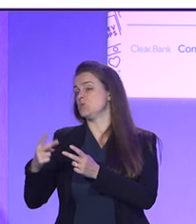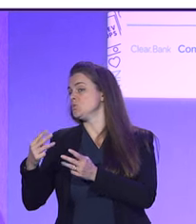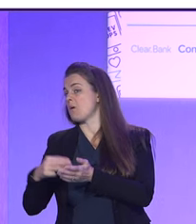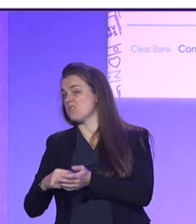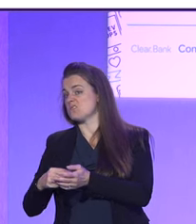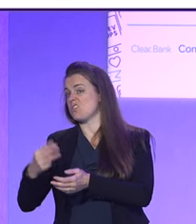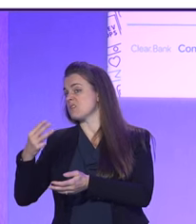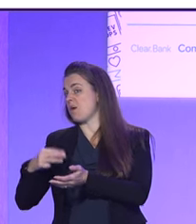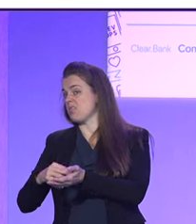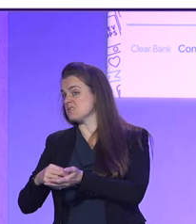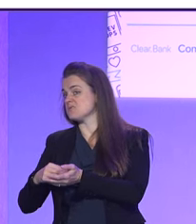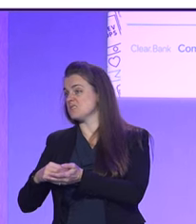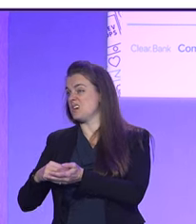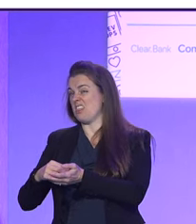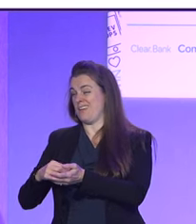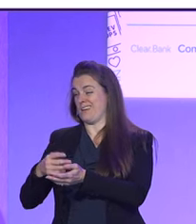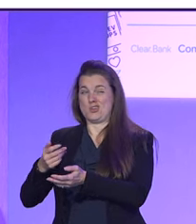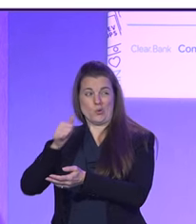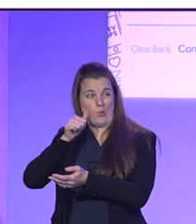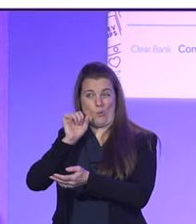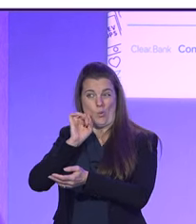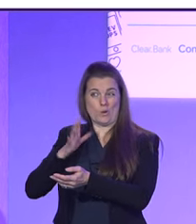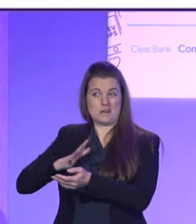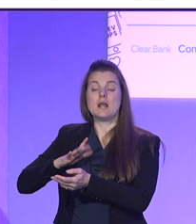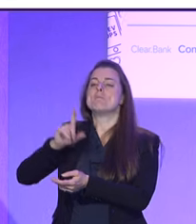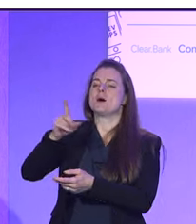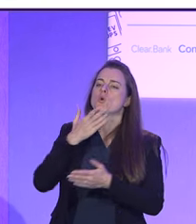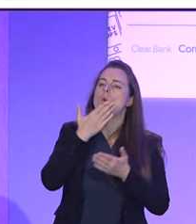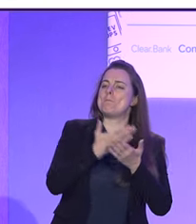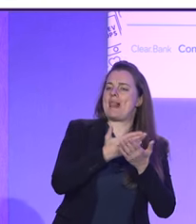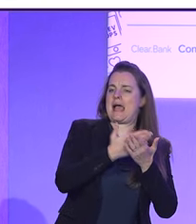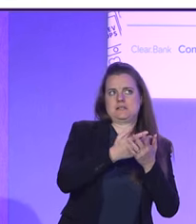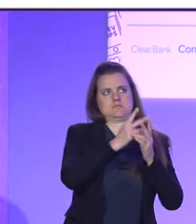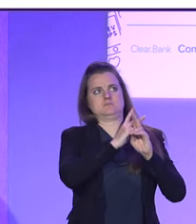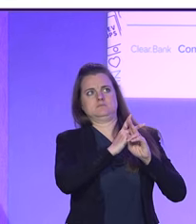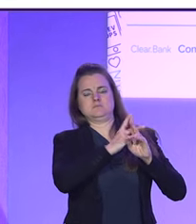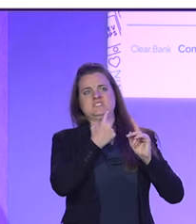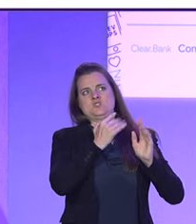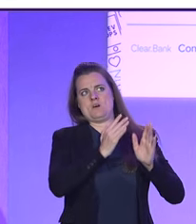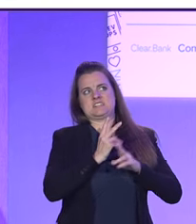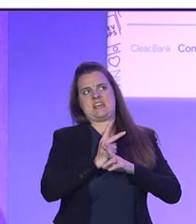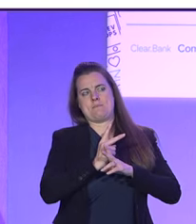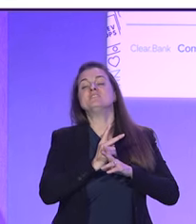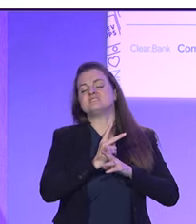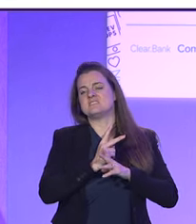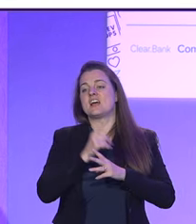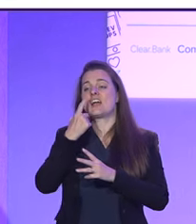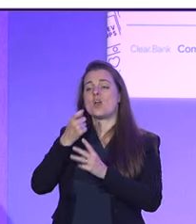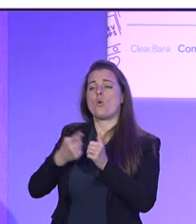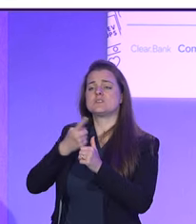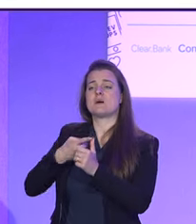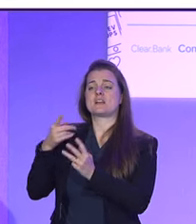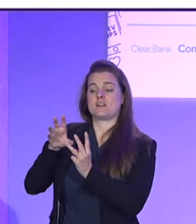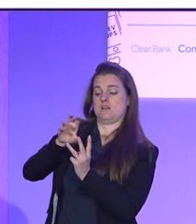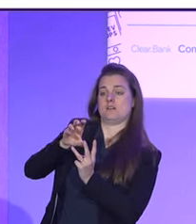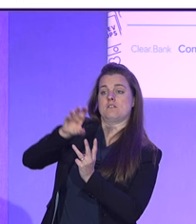but you have to keep it for 5 years, 10 years because of compliance or auditing reasons, you can move it automatically to Glacier, for